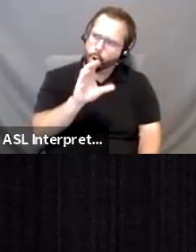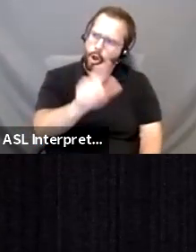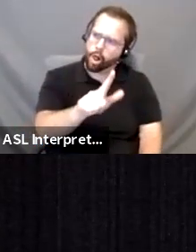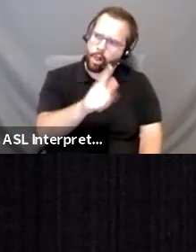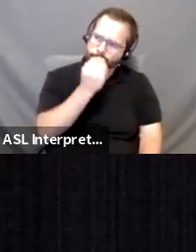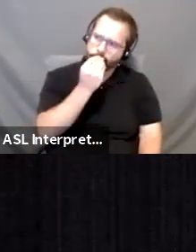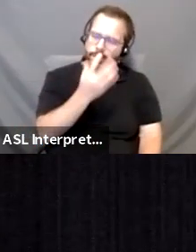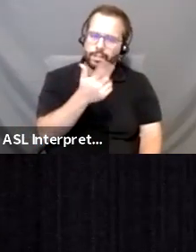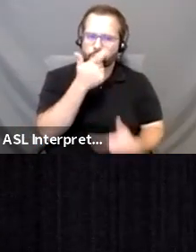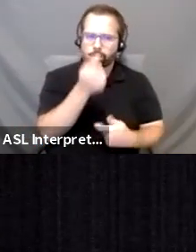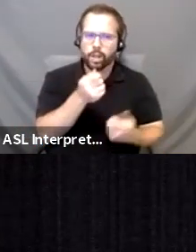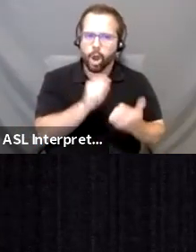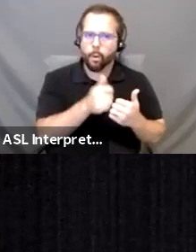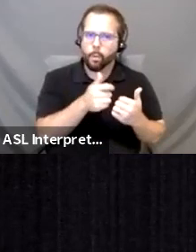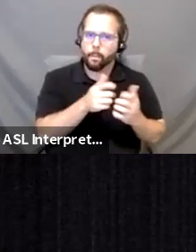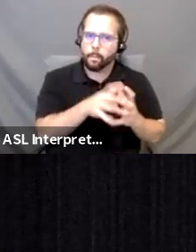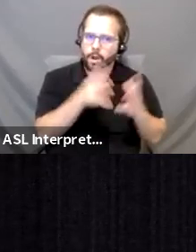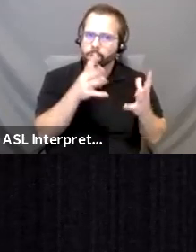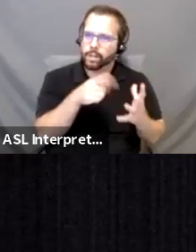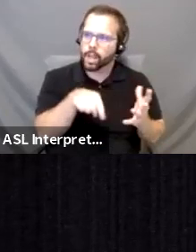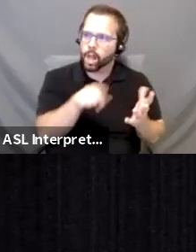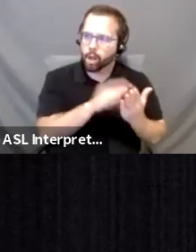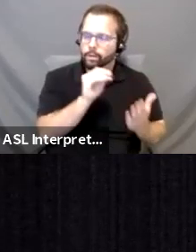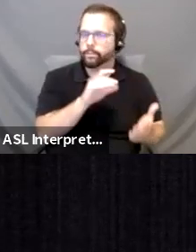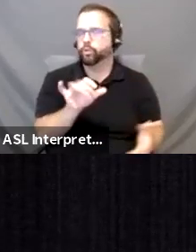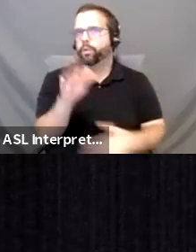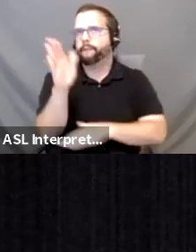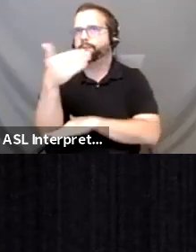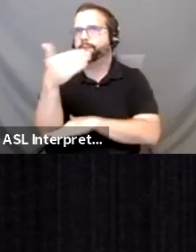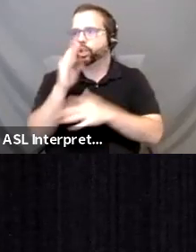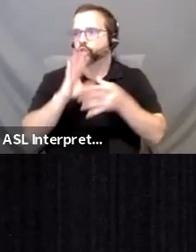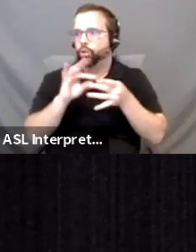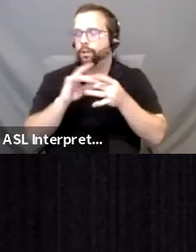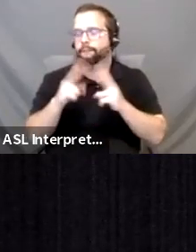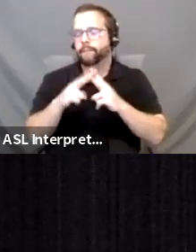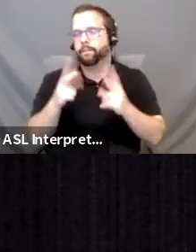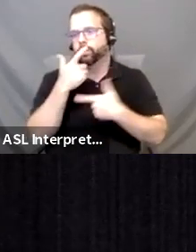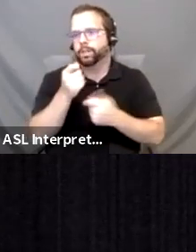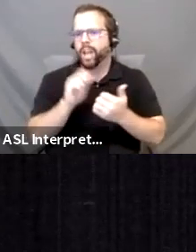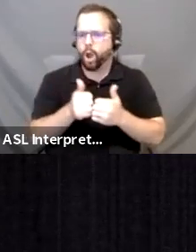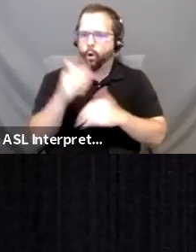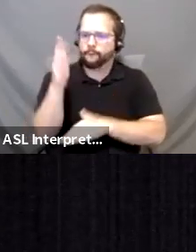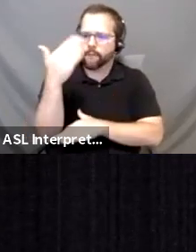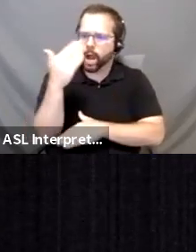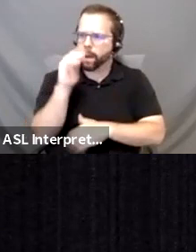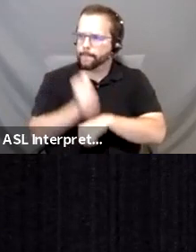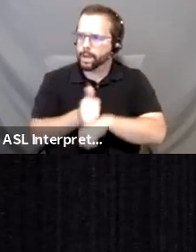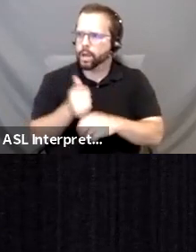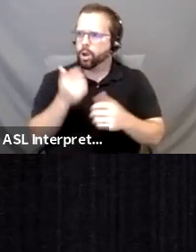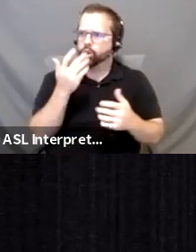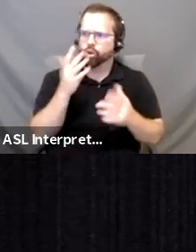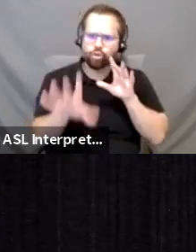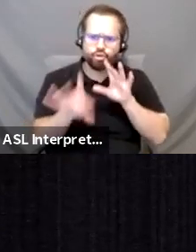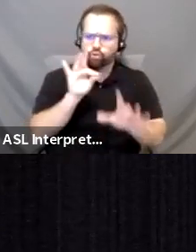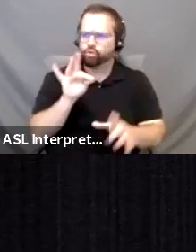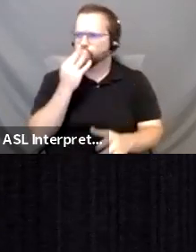learn. And the flag stories, honestly, are super, super interesting, knowing how the flags are made and why the colors were chosen. And